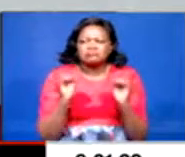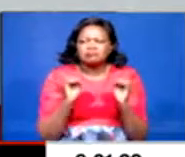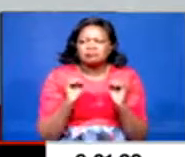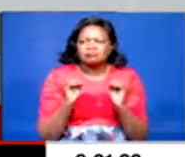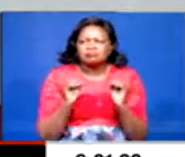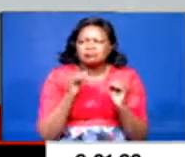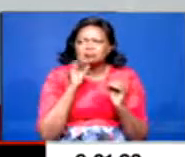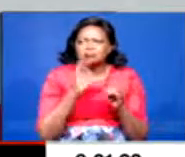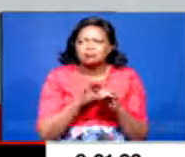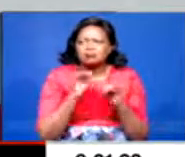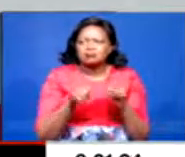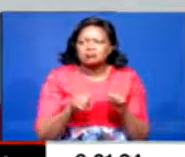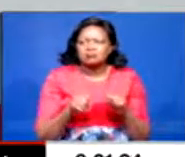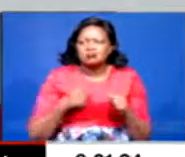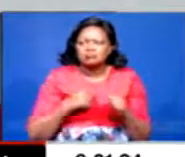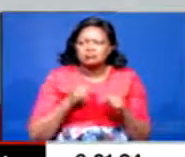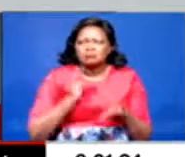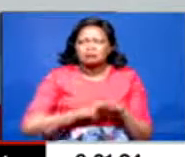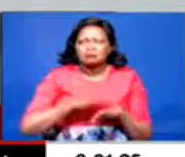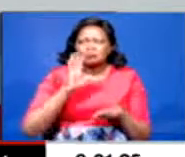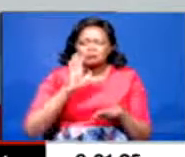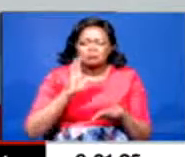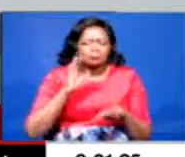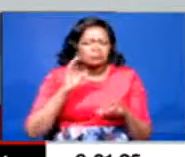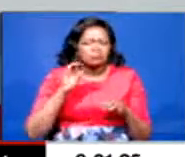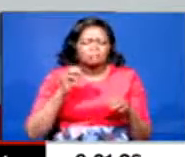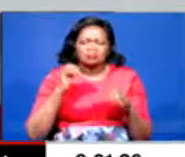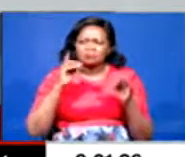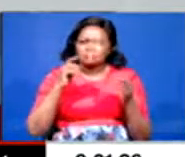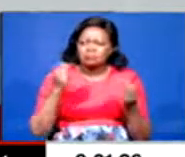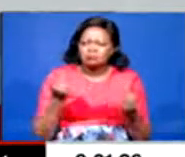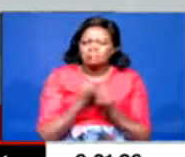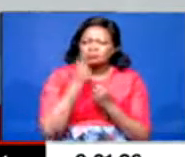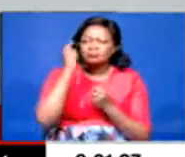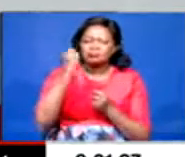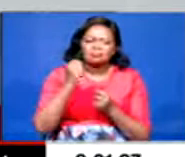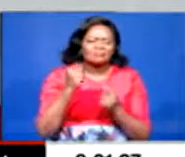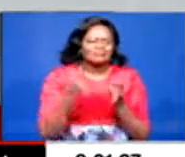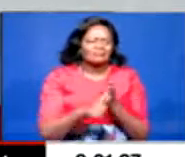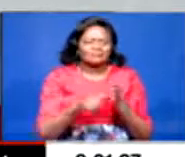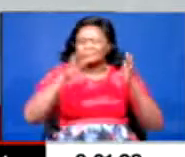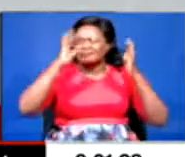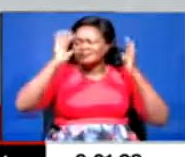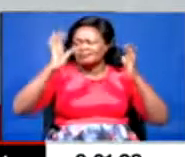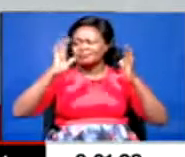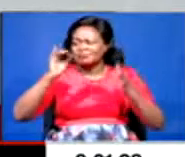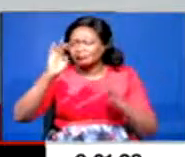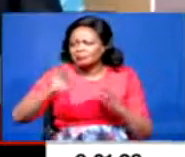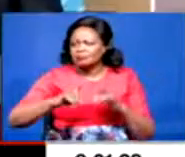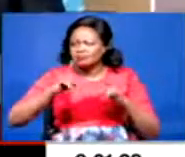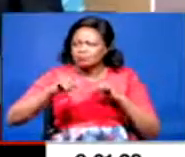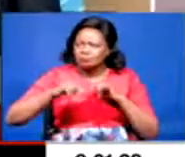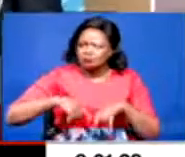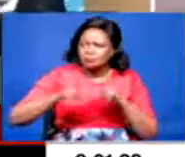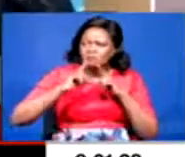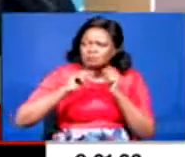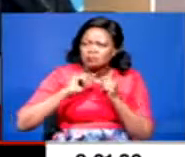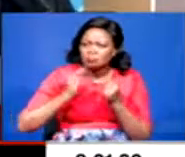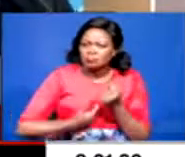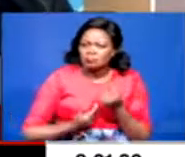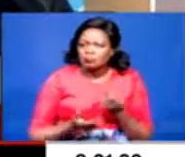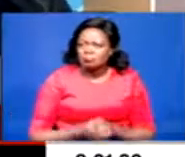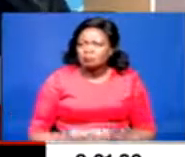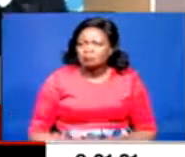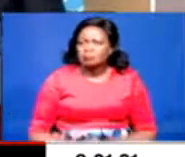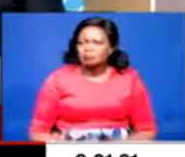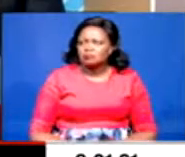Sorry, bye. If that happened in Kenya, it would just be catastrophic. So the IEBC needs to keep talking to us. Absolutely. Before I bring in